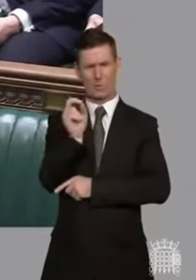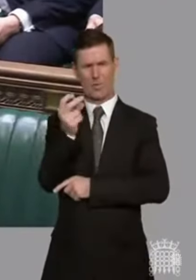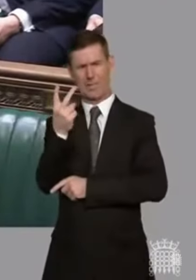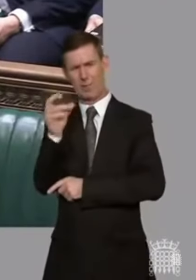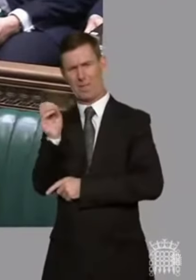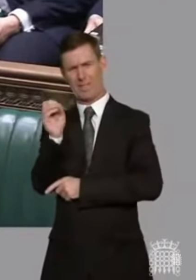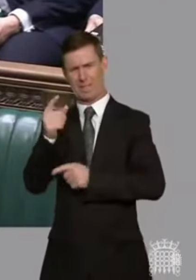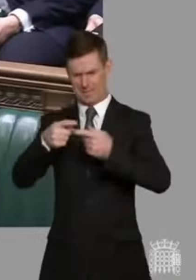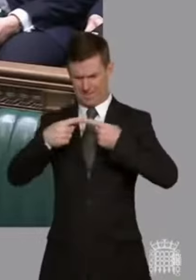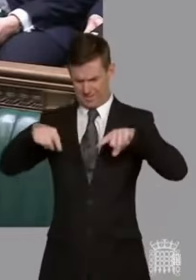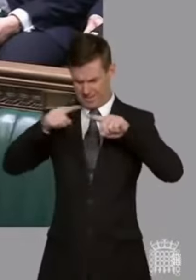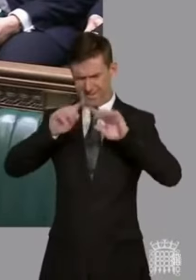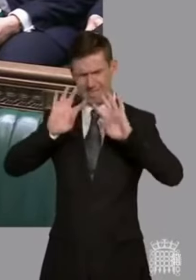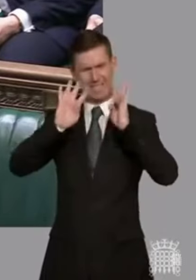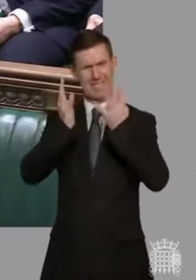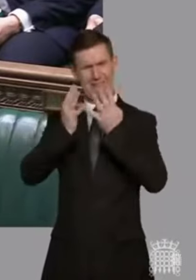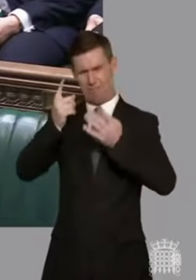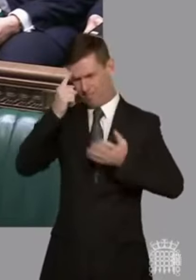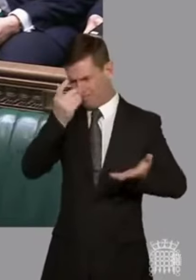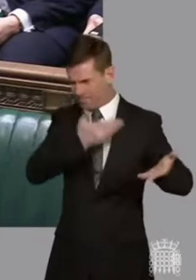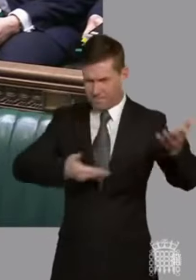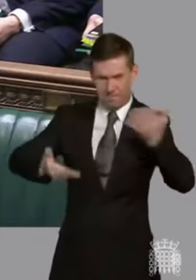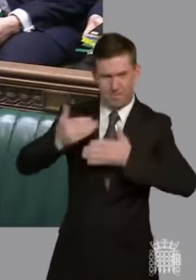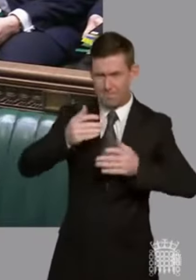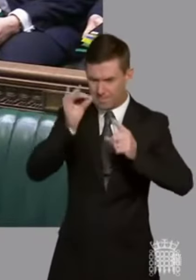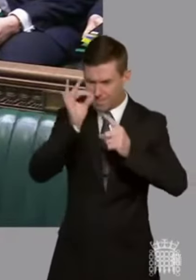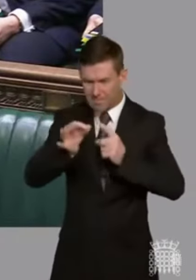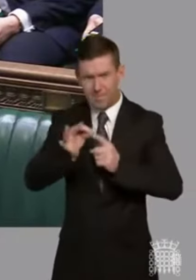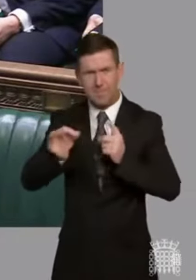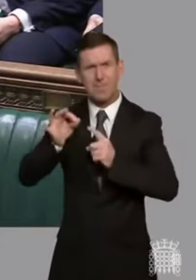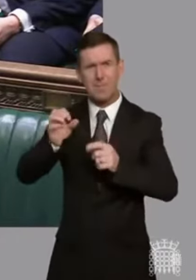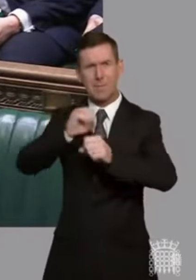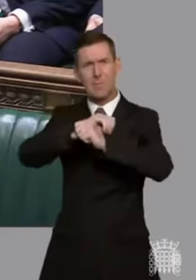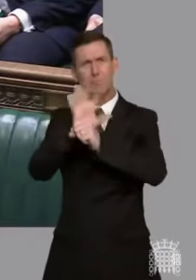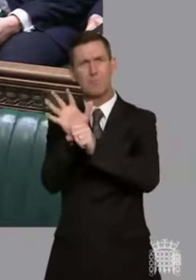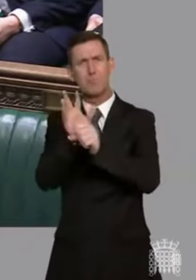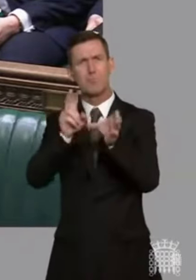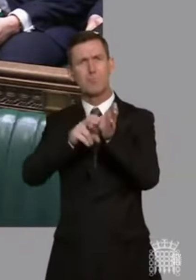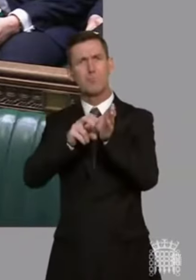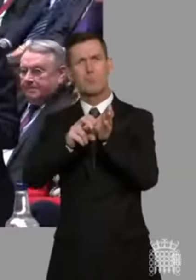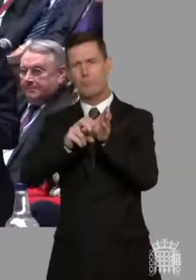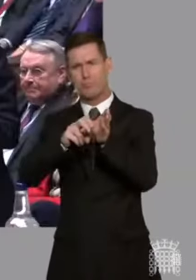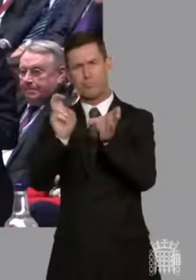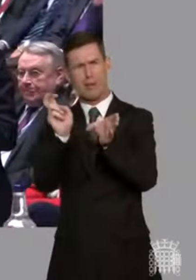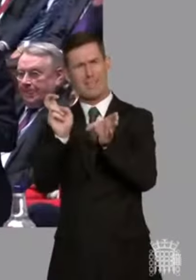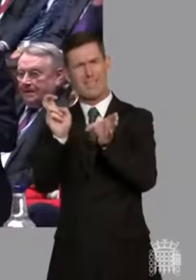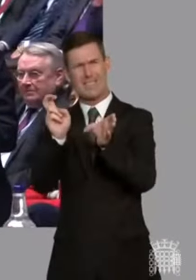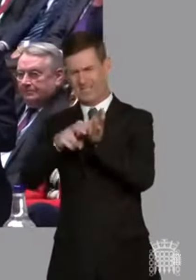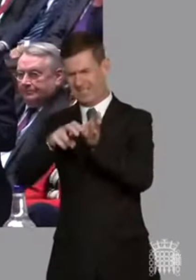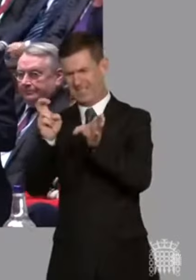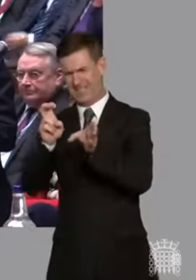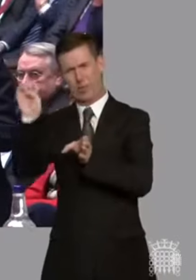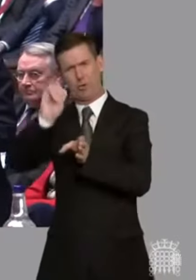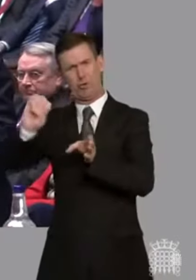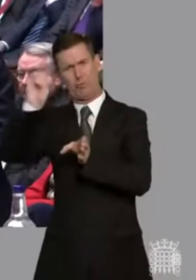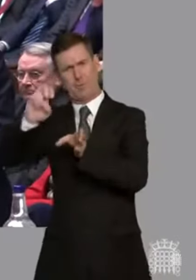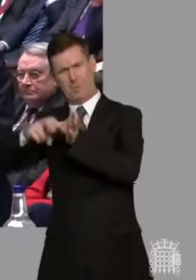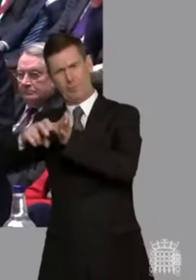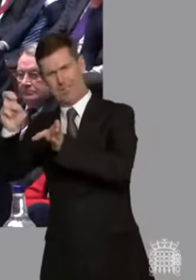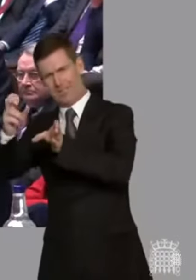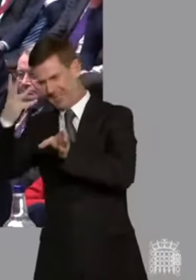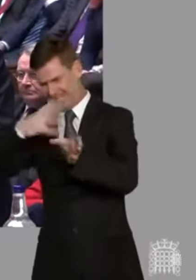deal as it came in at speed, prepare and deliver a live statement at speed on one of the most important issues